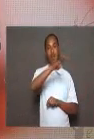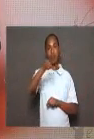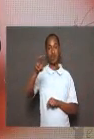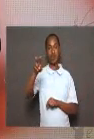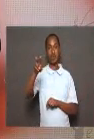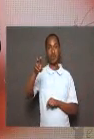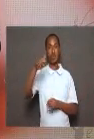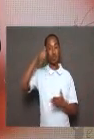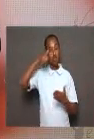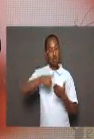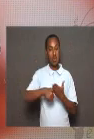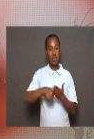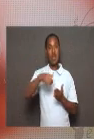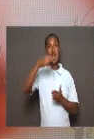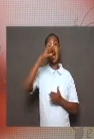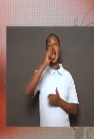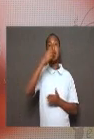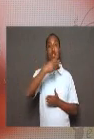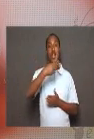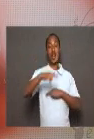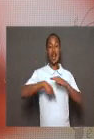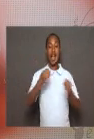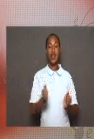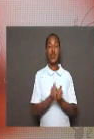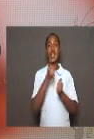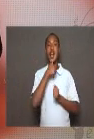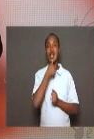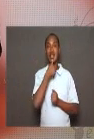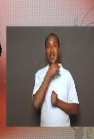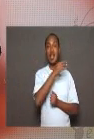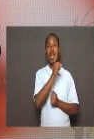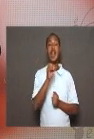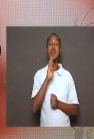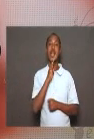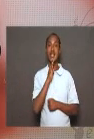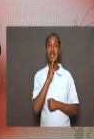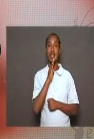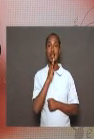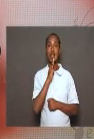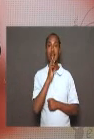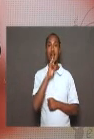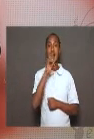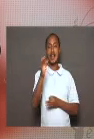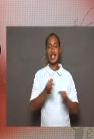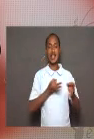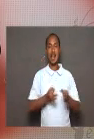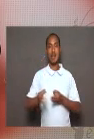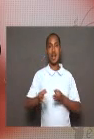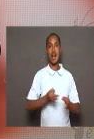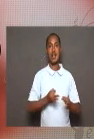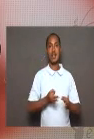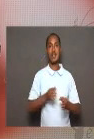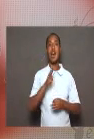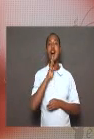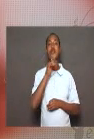Students, it is also important for you to note that hydroxides that react with